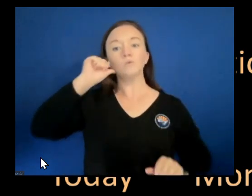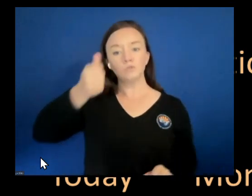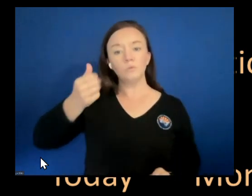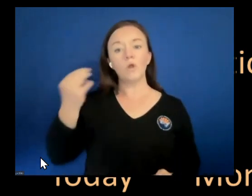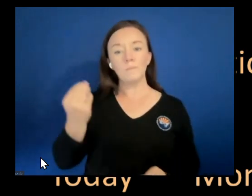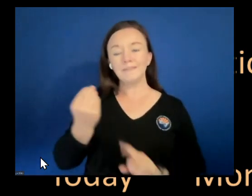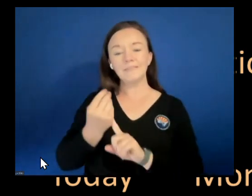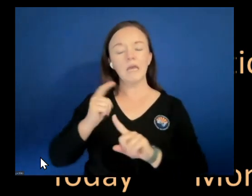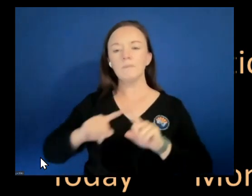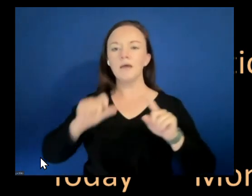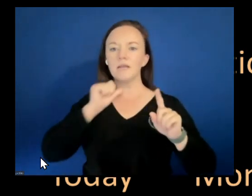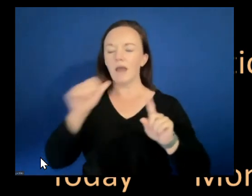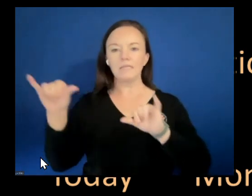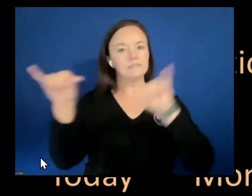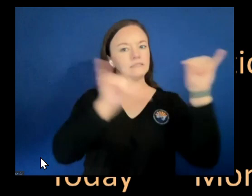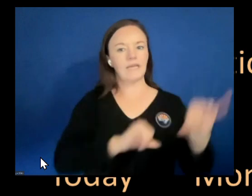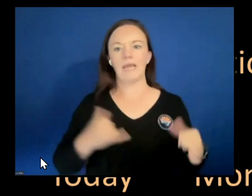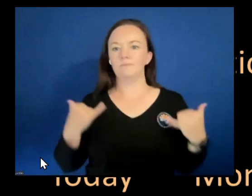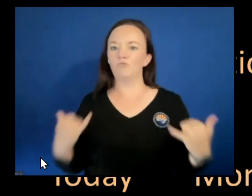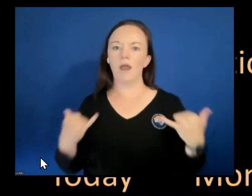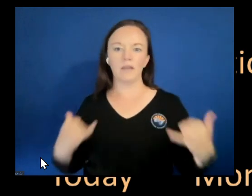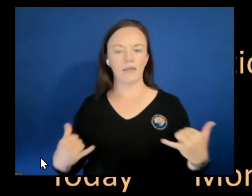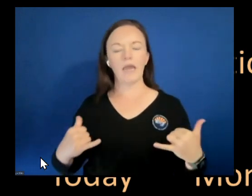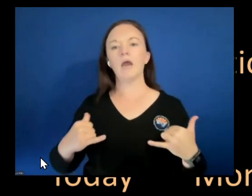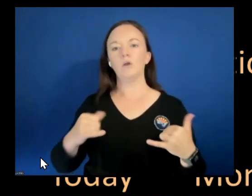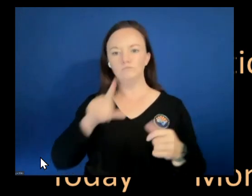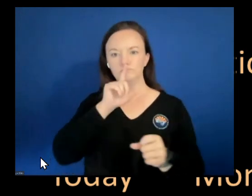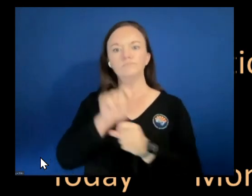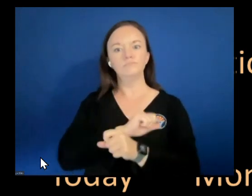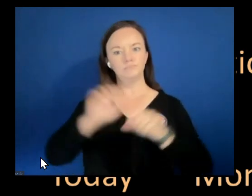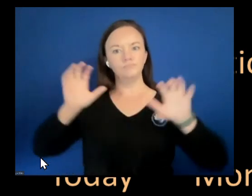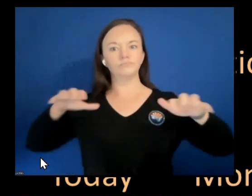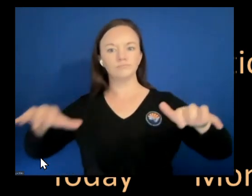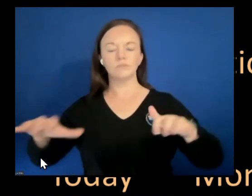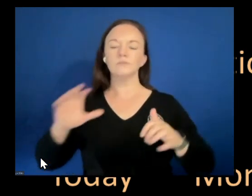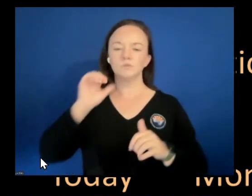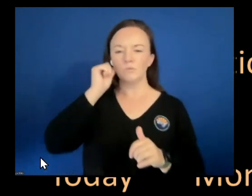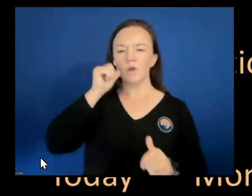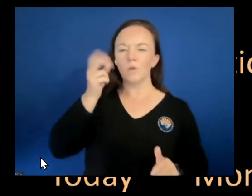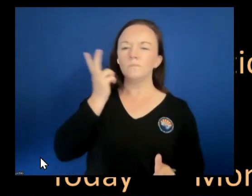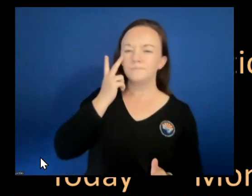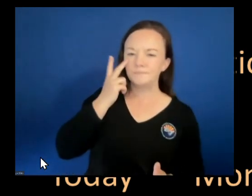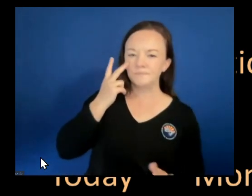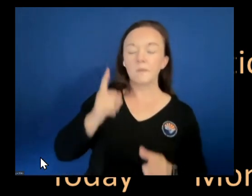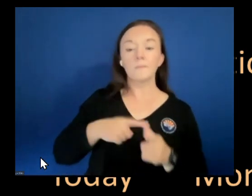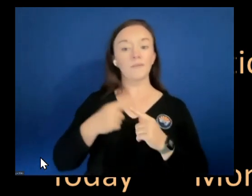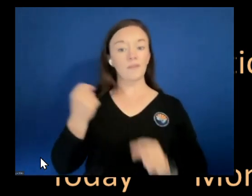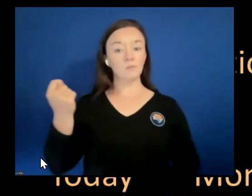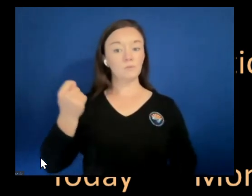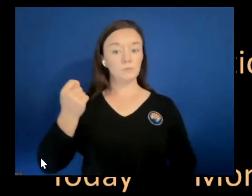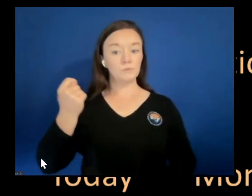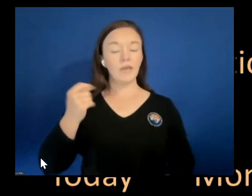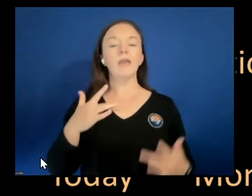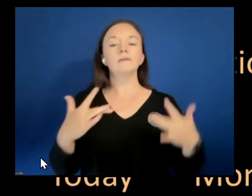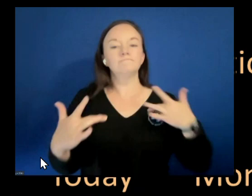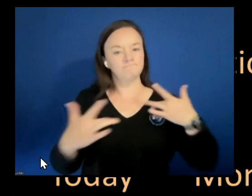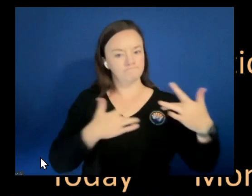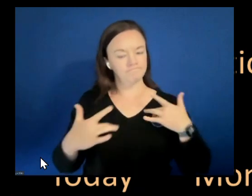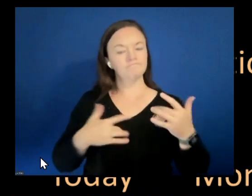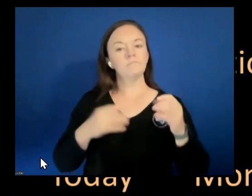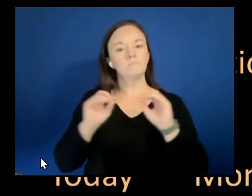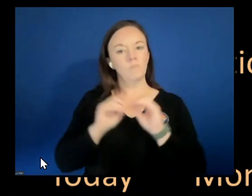as great as what we're seeing today. But as we go into Tuesday, that's when we're really starting to get concerned with the heavier amounts of